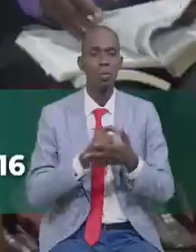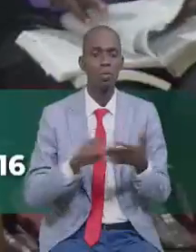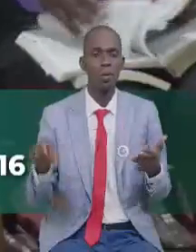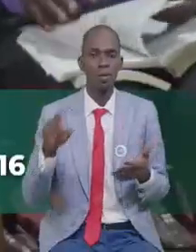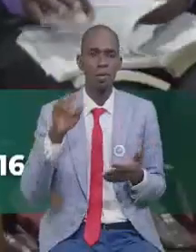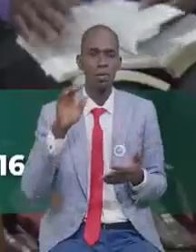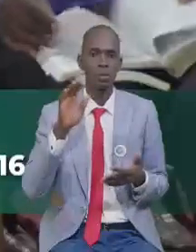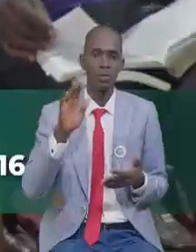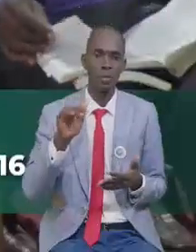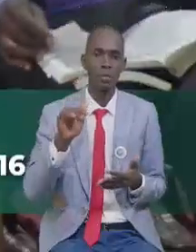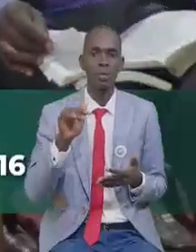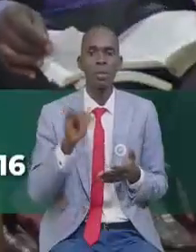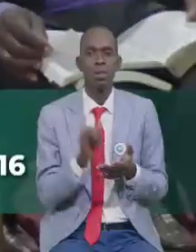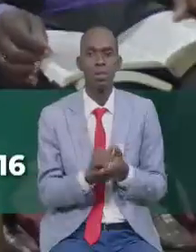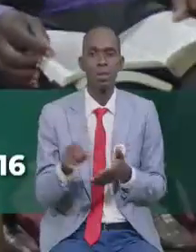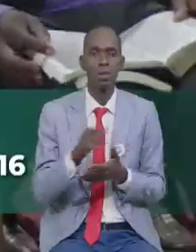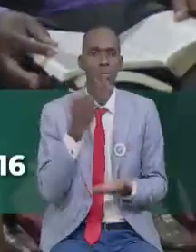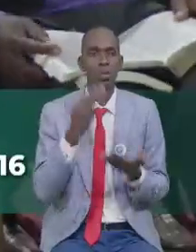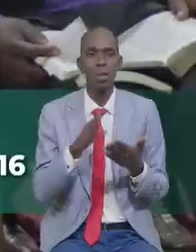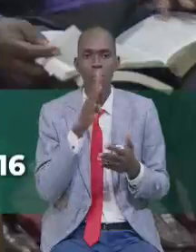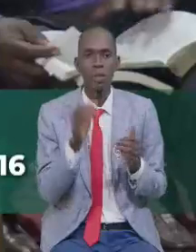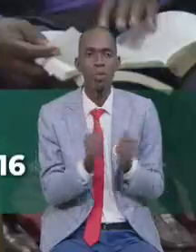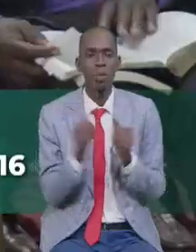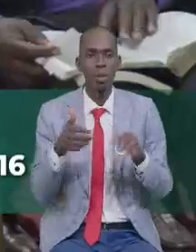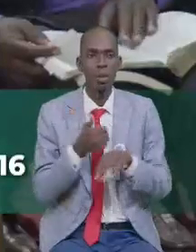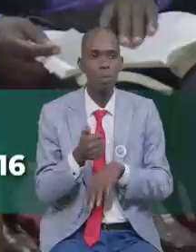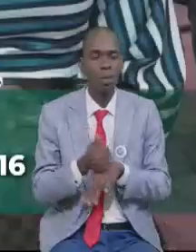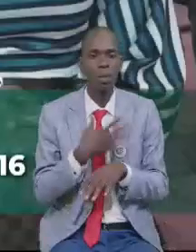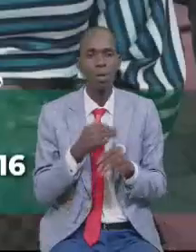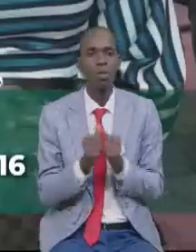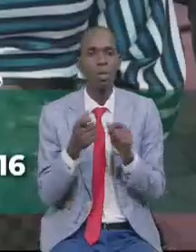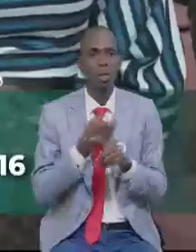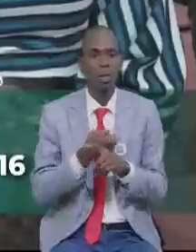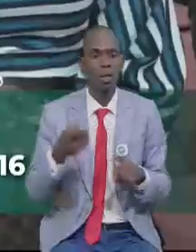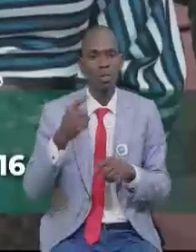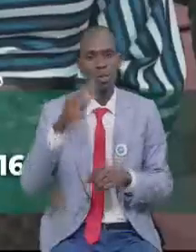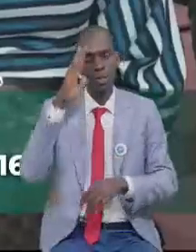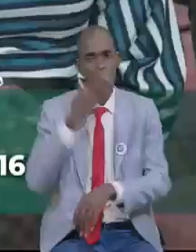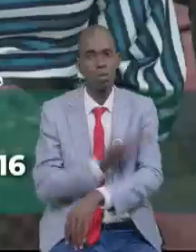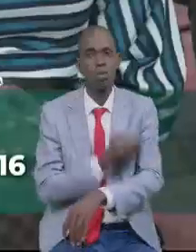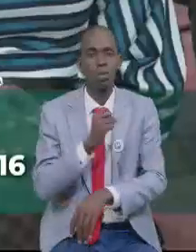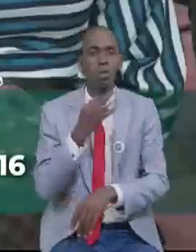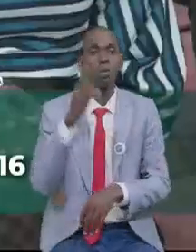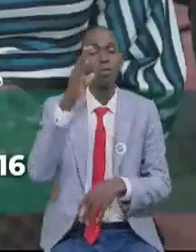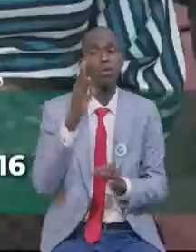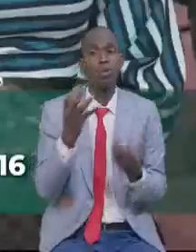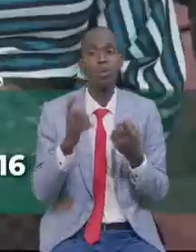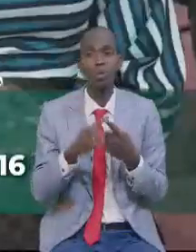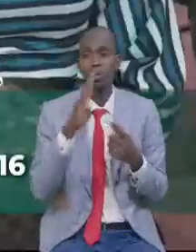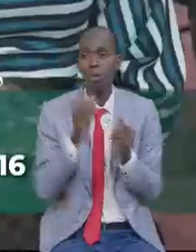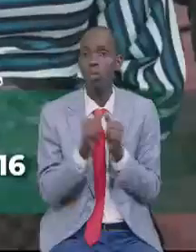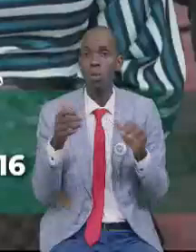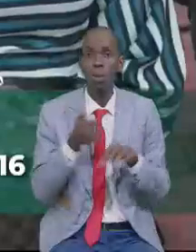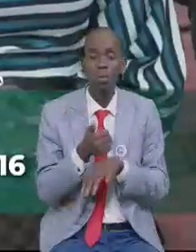blameless and harmless sons, the sons of God. If we're going to be blameless, we need to